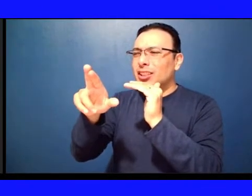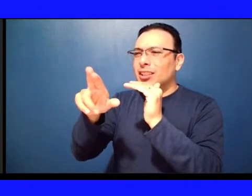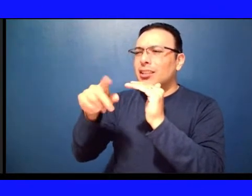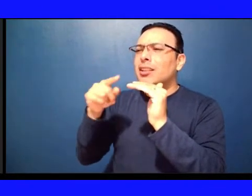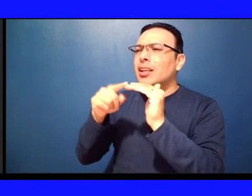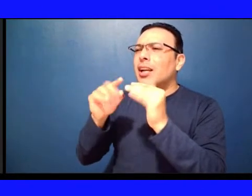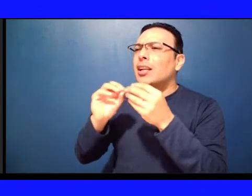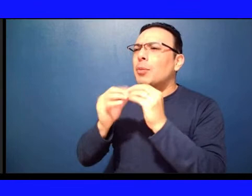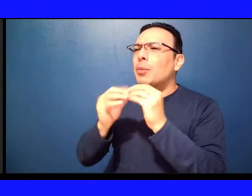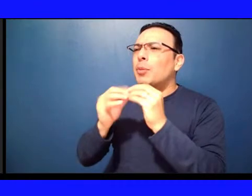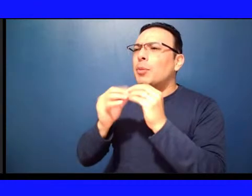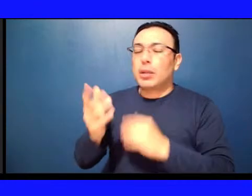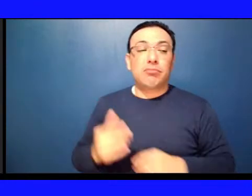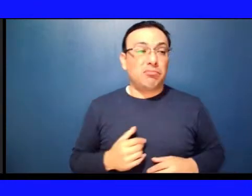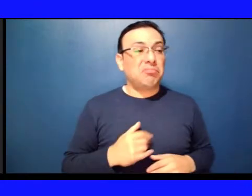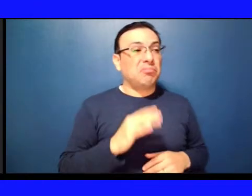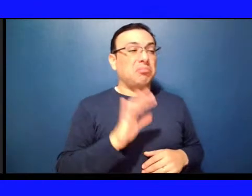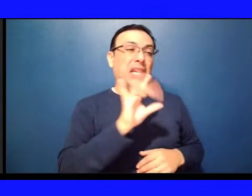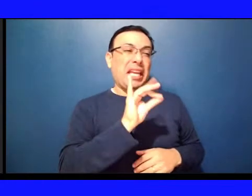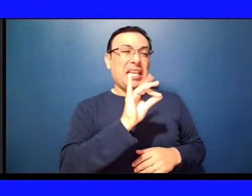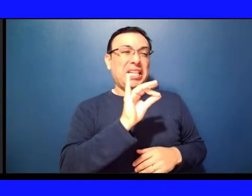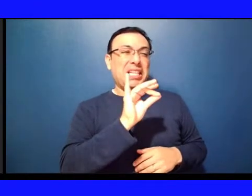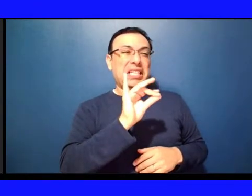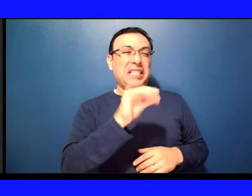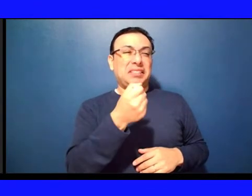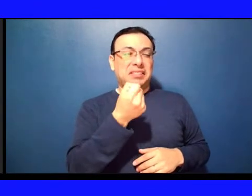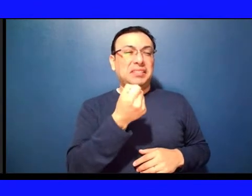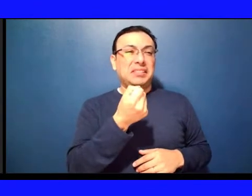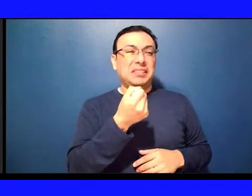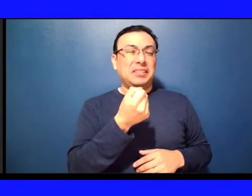us. It sounds, for 69